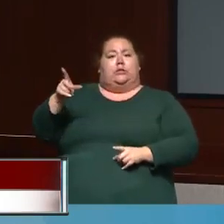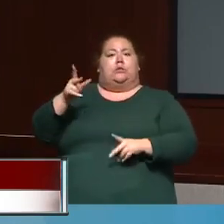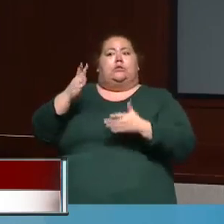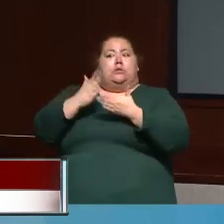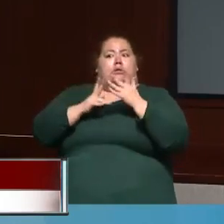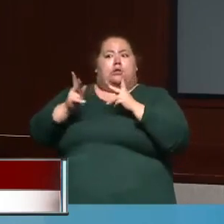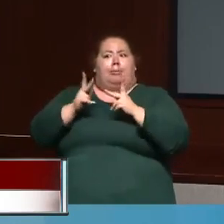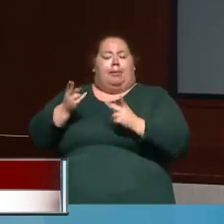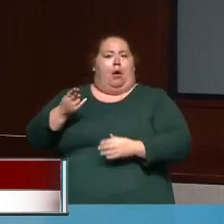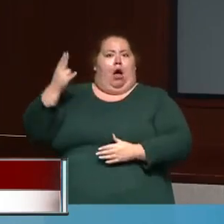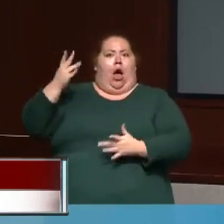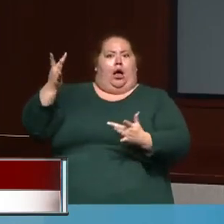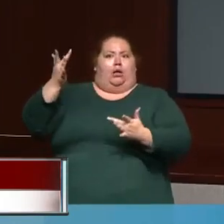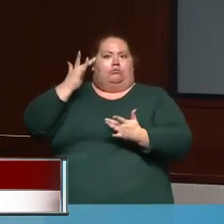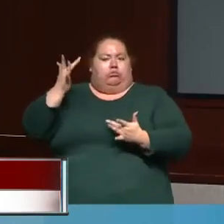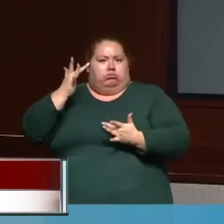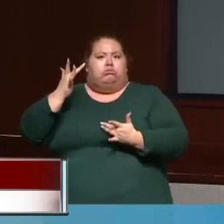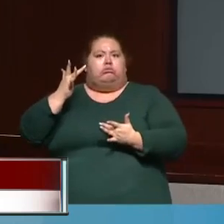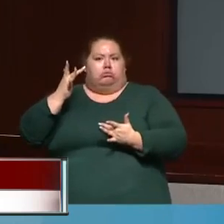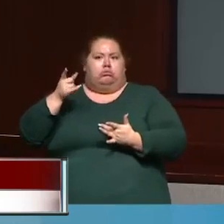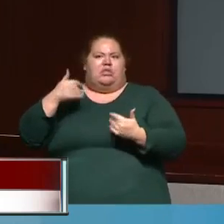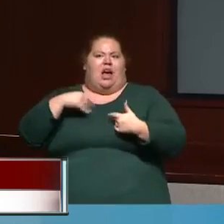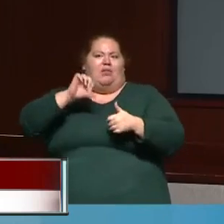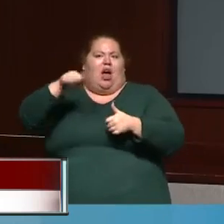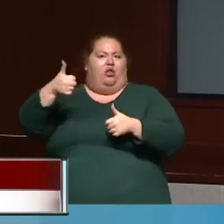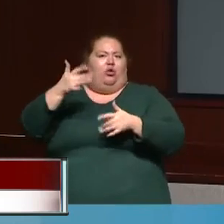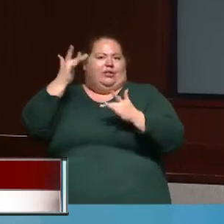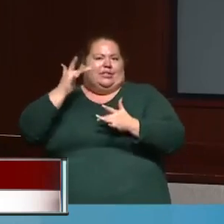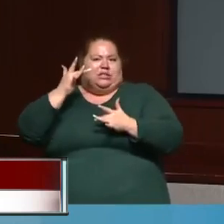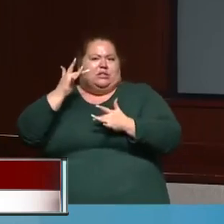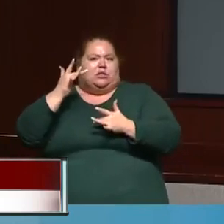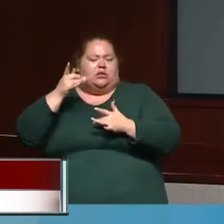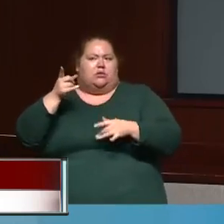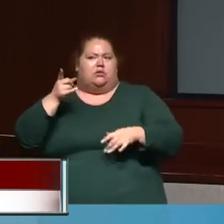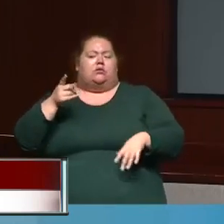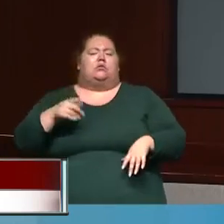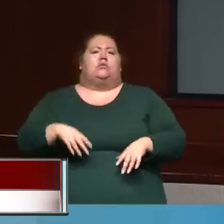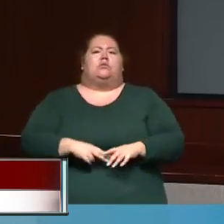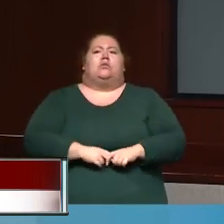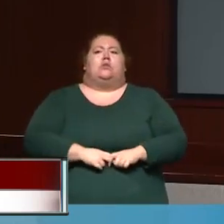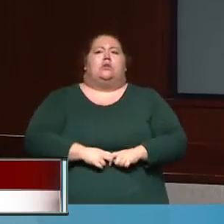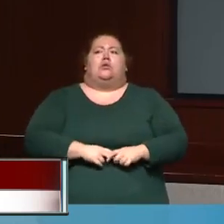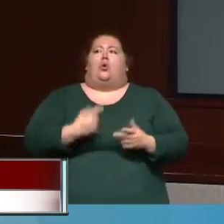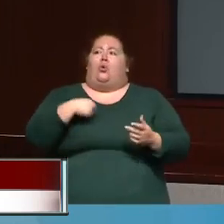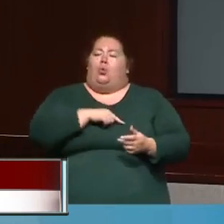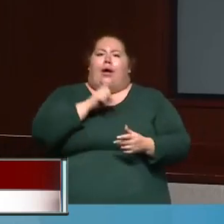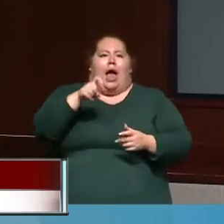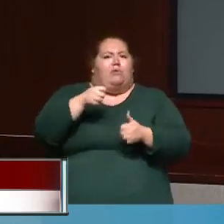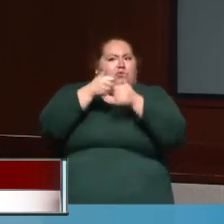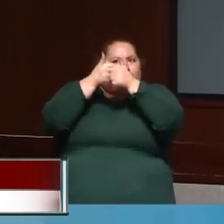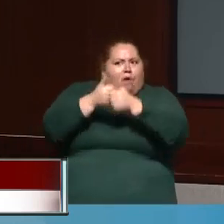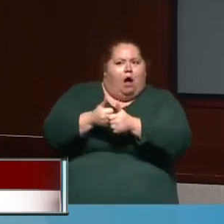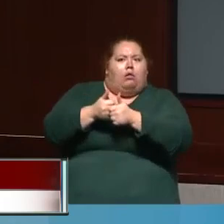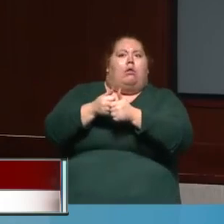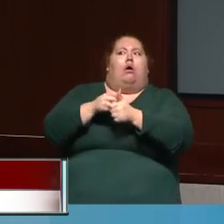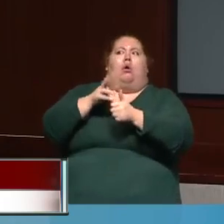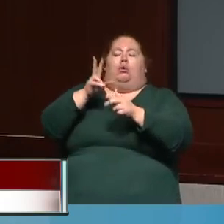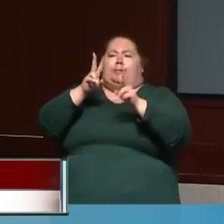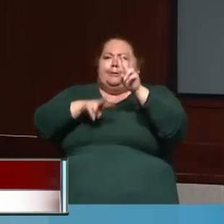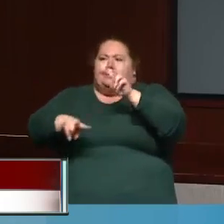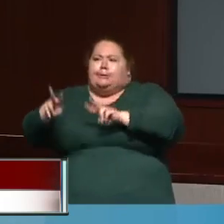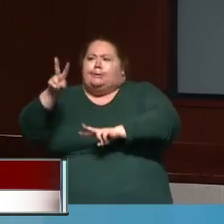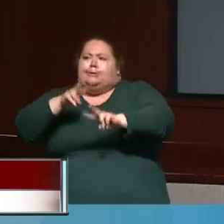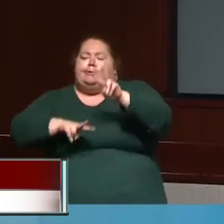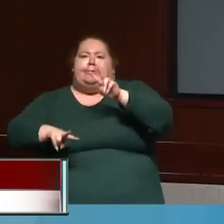death, doesn't change based on the data we're putting out. It's something for us to continue to look at and to follow, and to see that what we